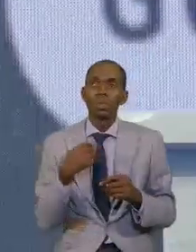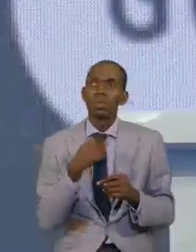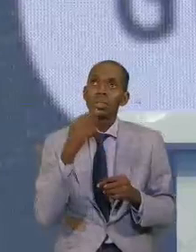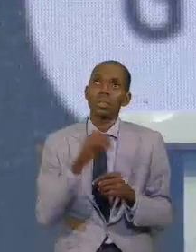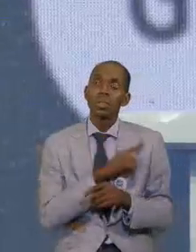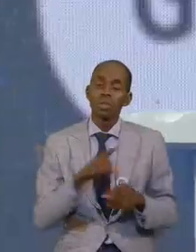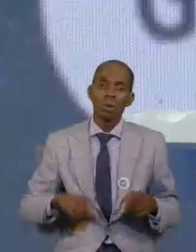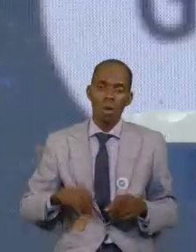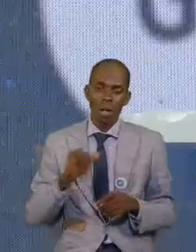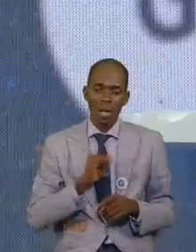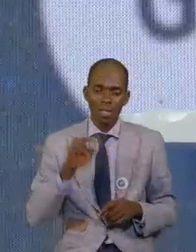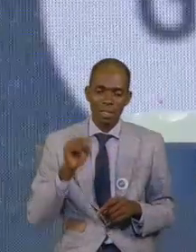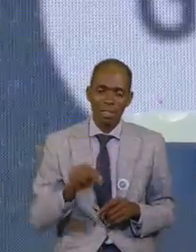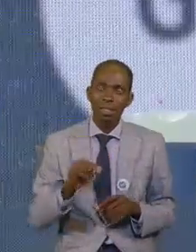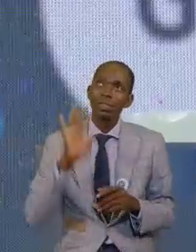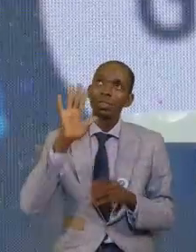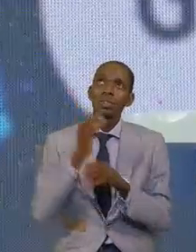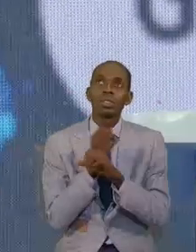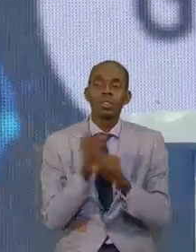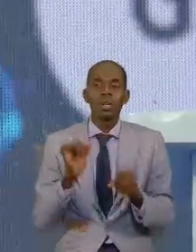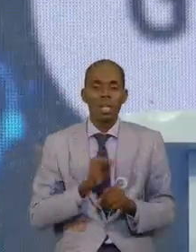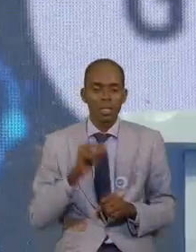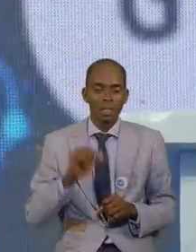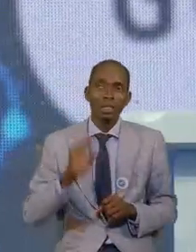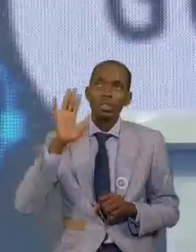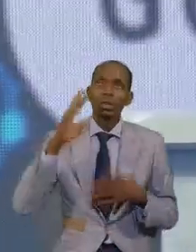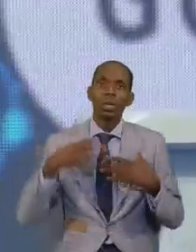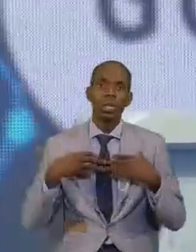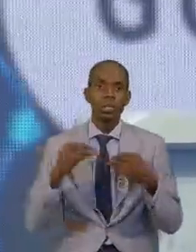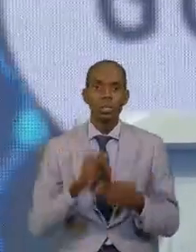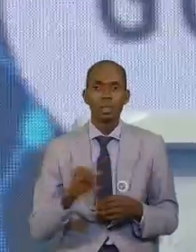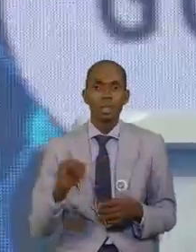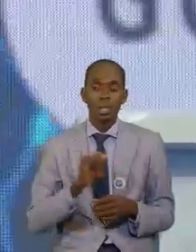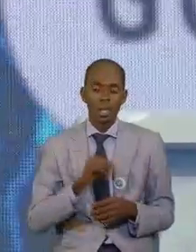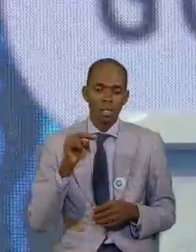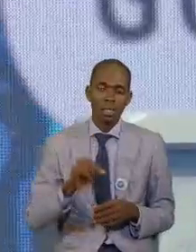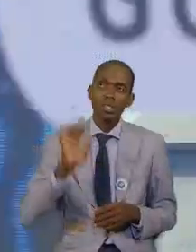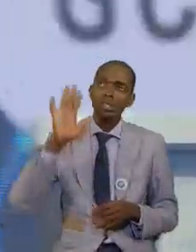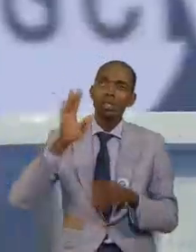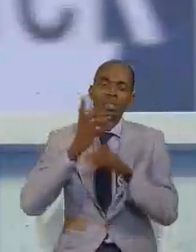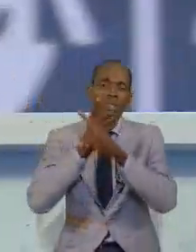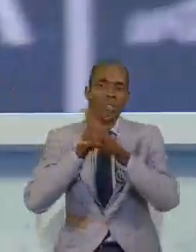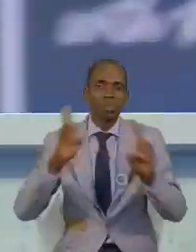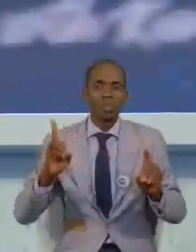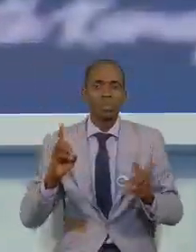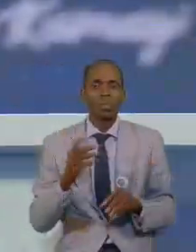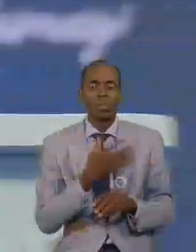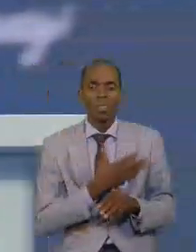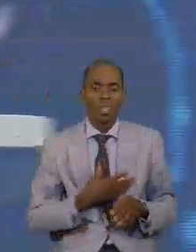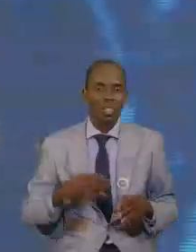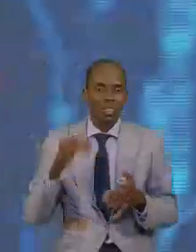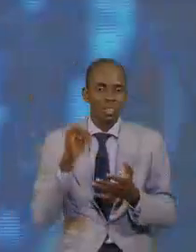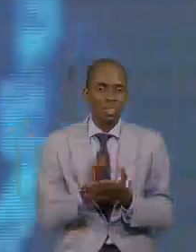salvation. I need your healing. I need your deliverance. And that